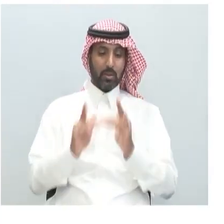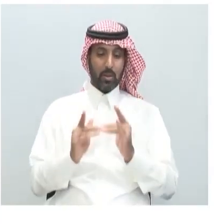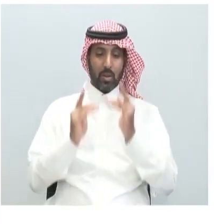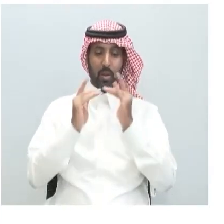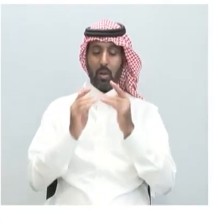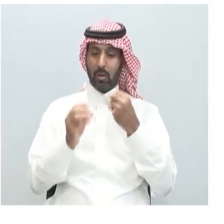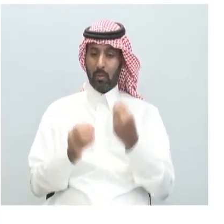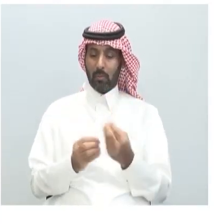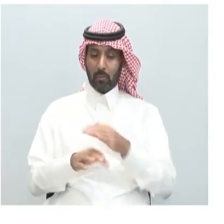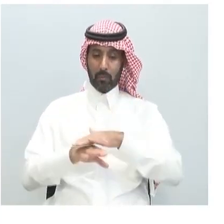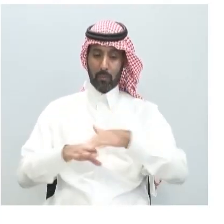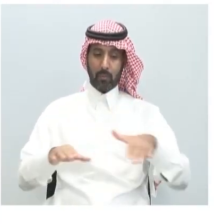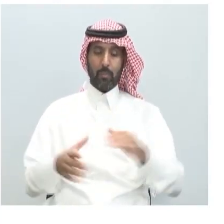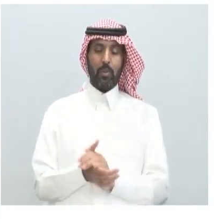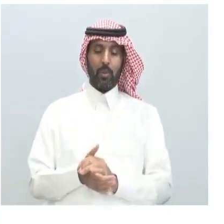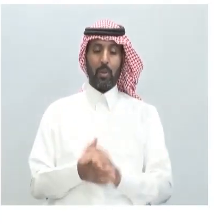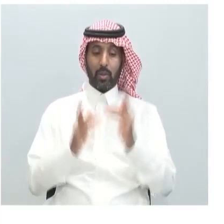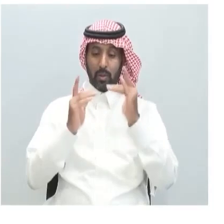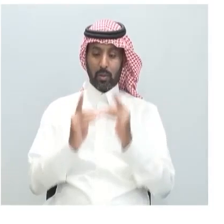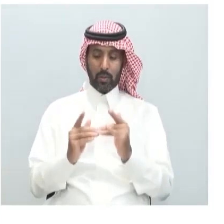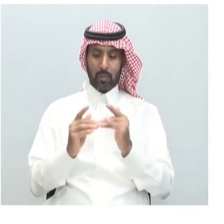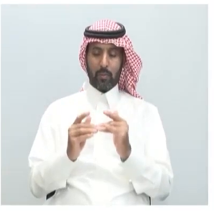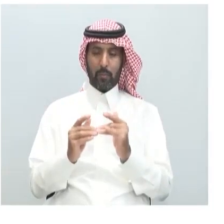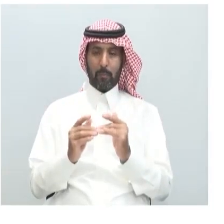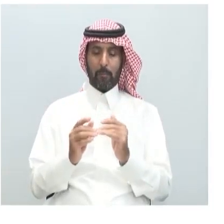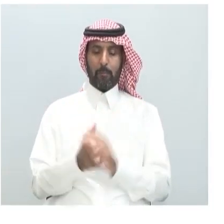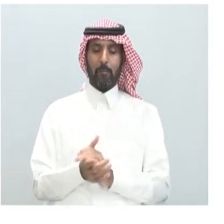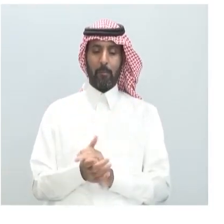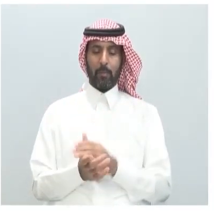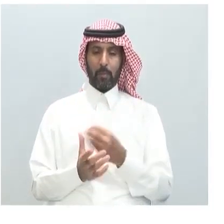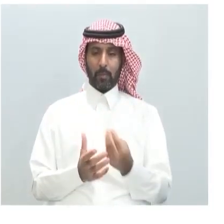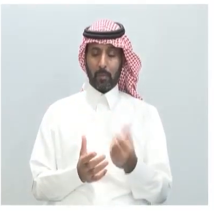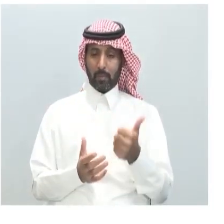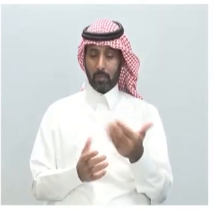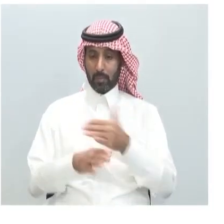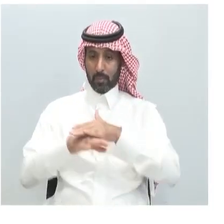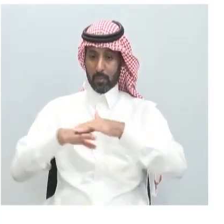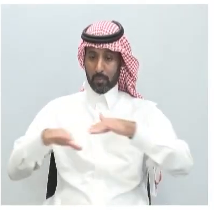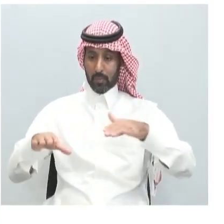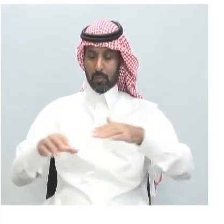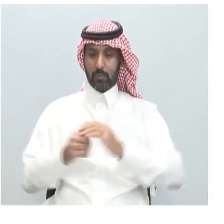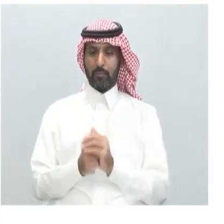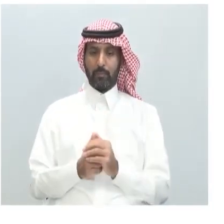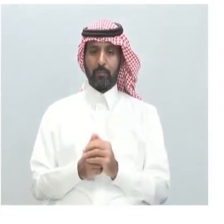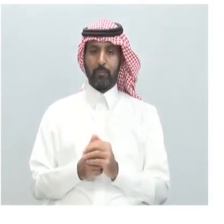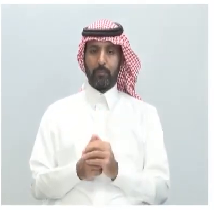soft, firm. The bed, soft, firm. So use two and enough